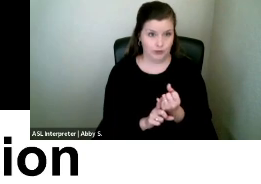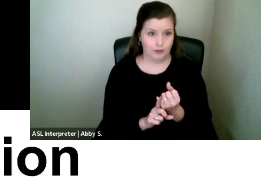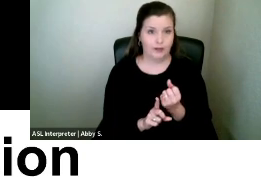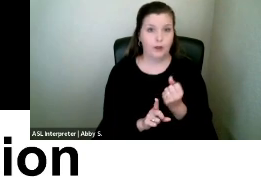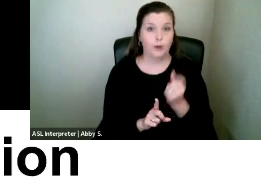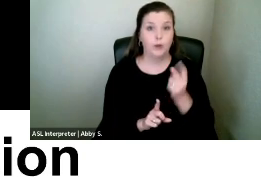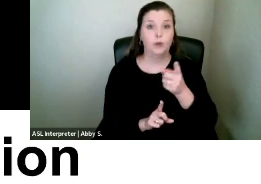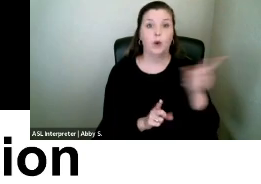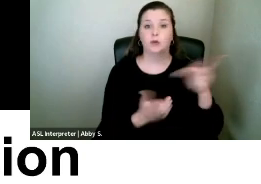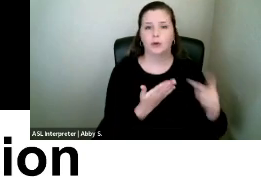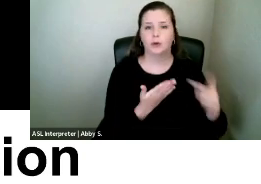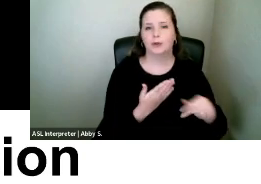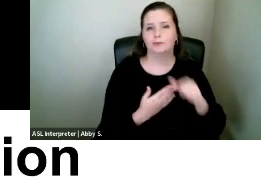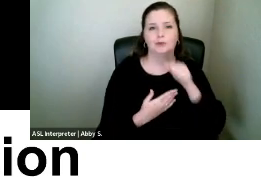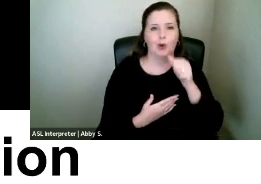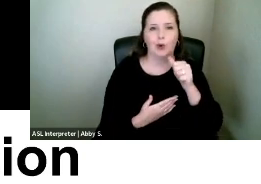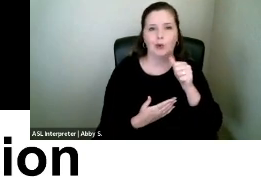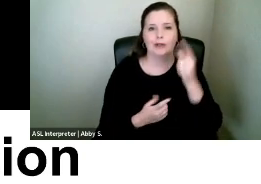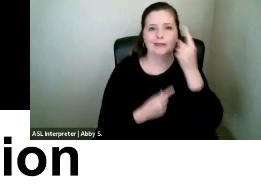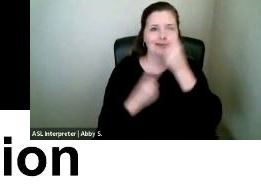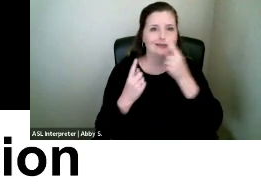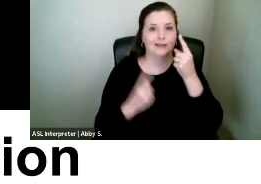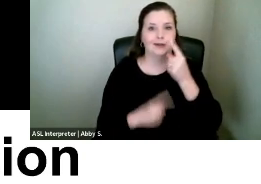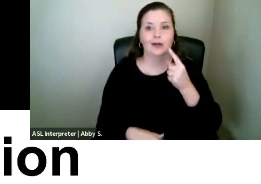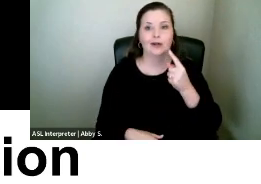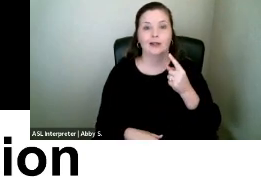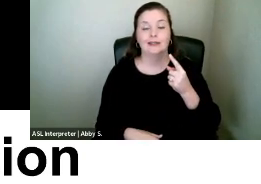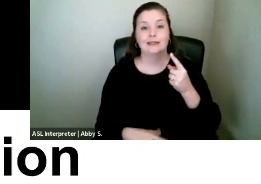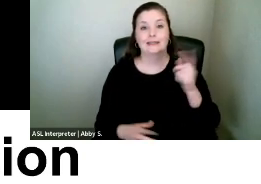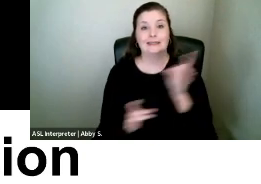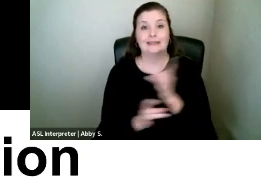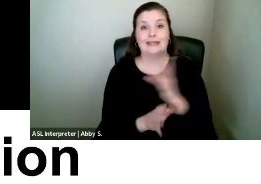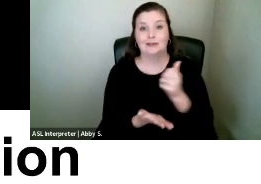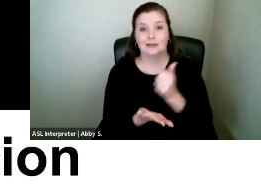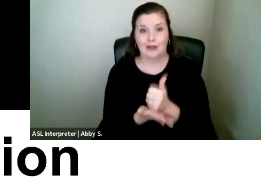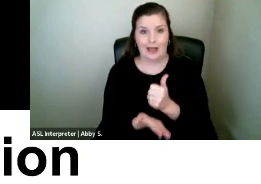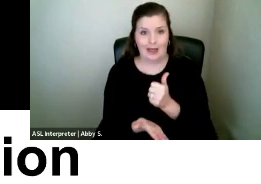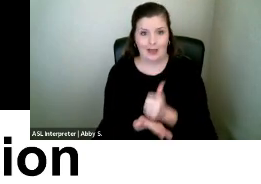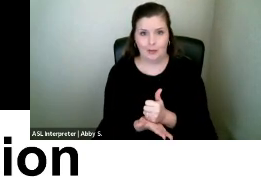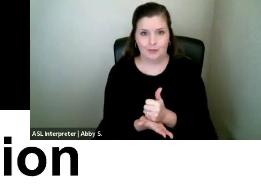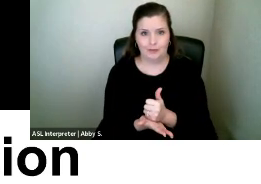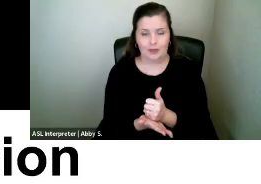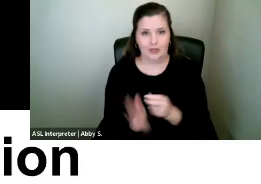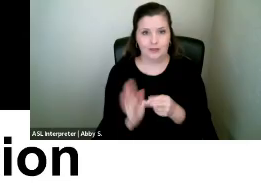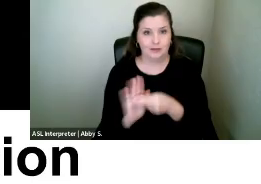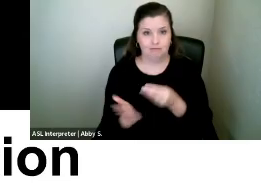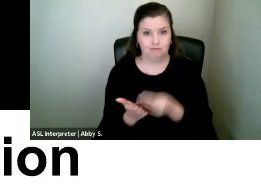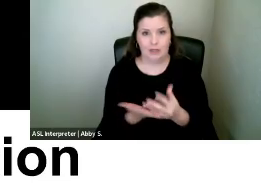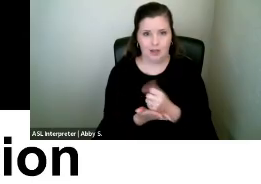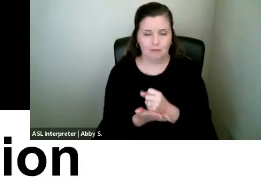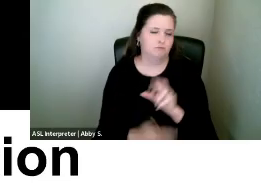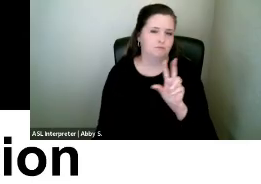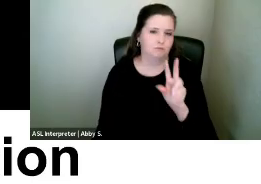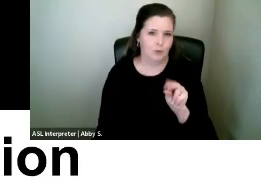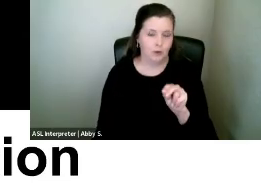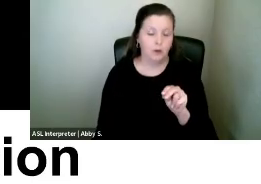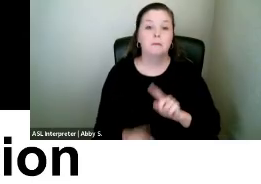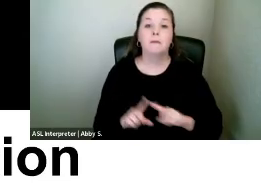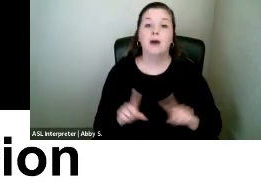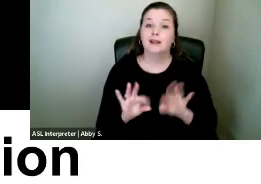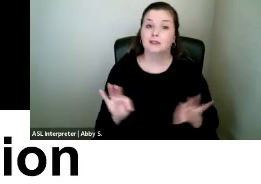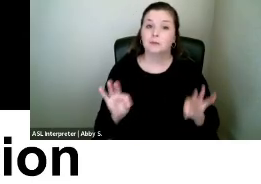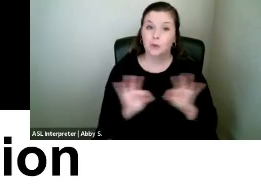income, but you have to show proof of where the money came from and what it's for. So it's a really